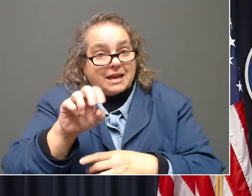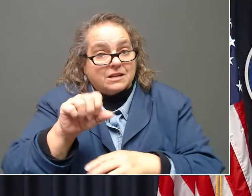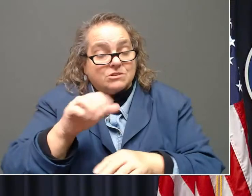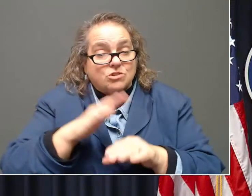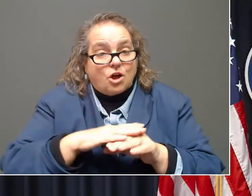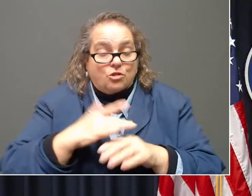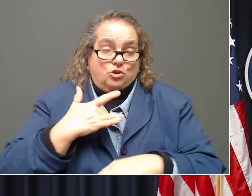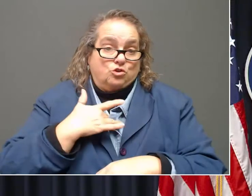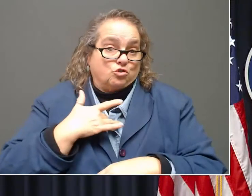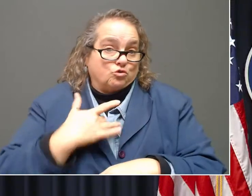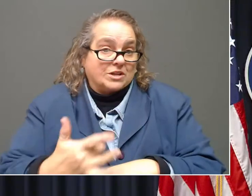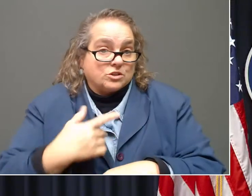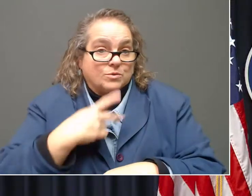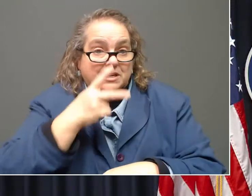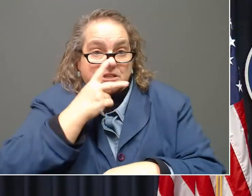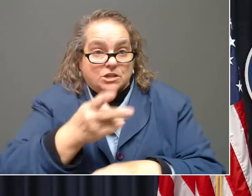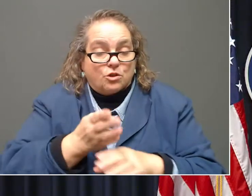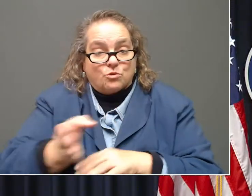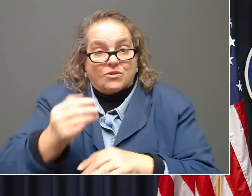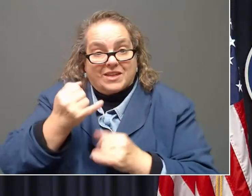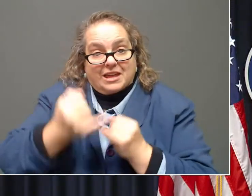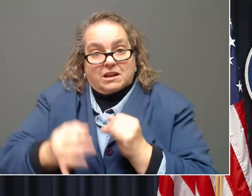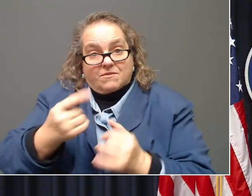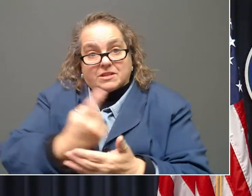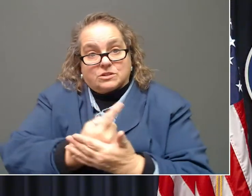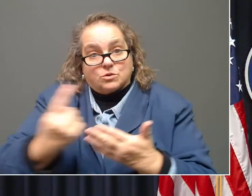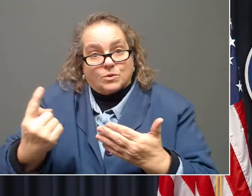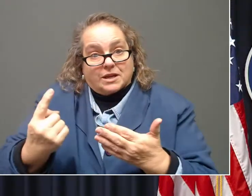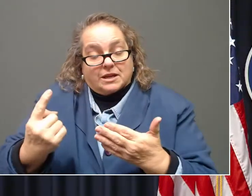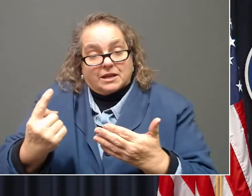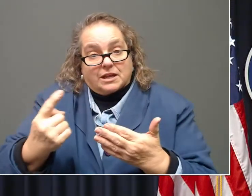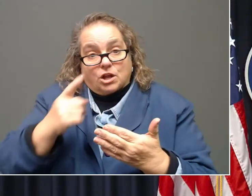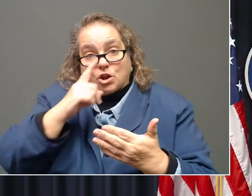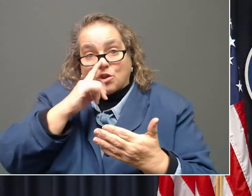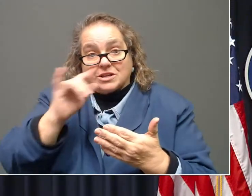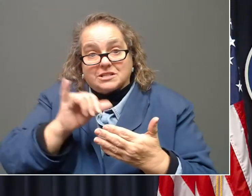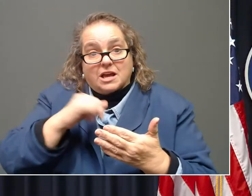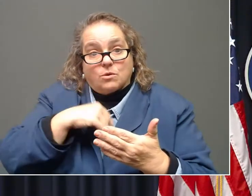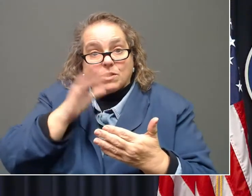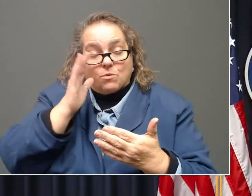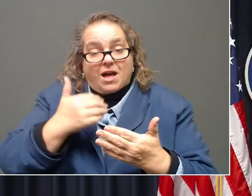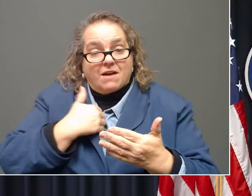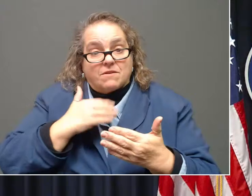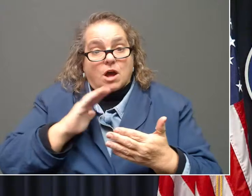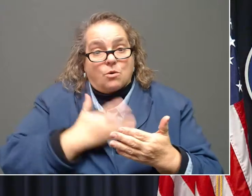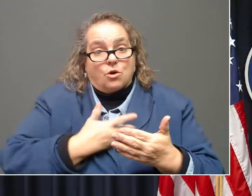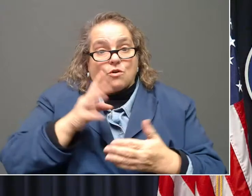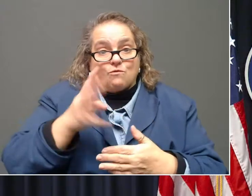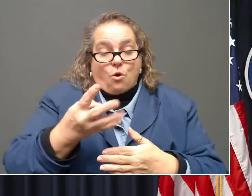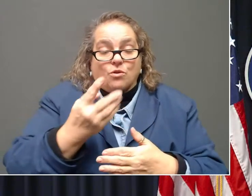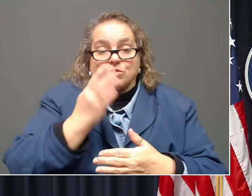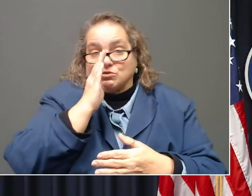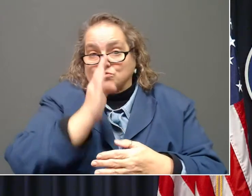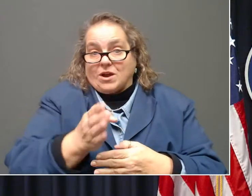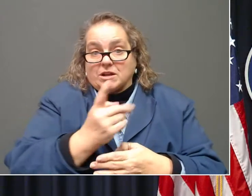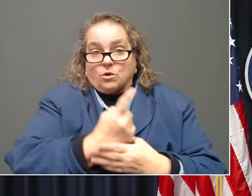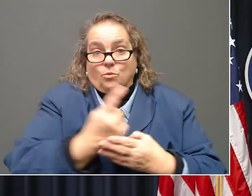when everybody's vaccinated. And we're going to be real nervous with the high number of deaths we have right now. I think we'll see those go down.